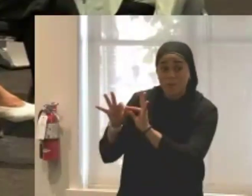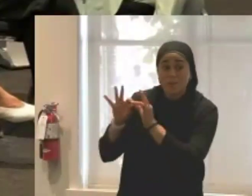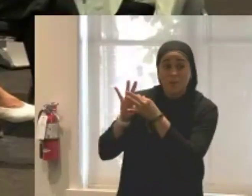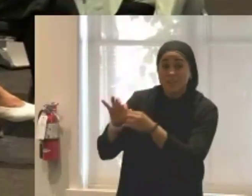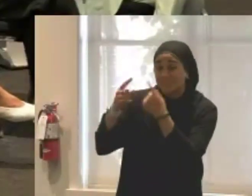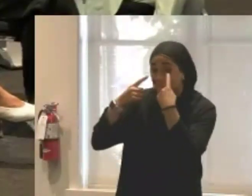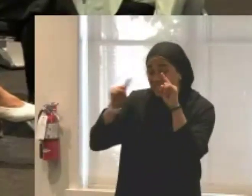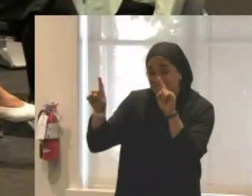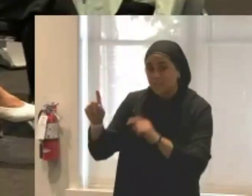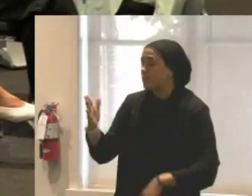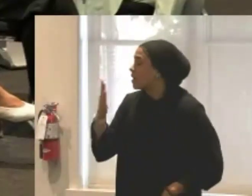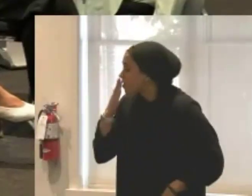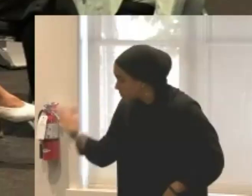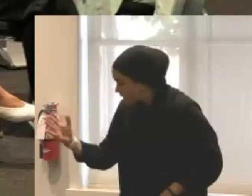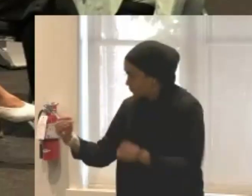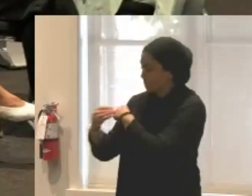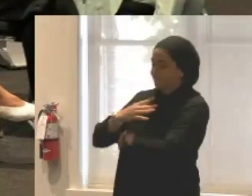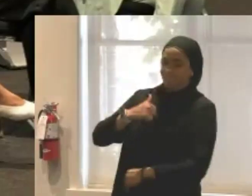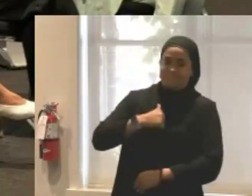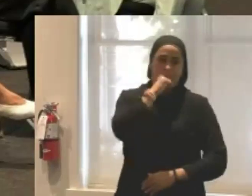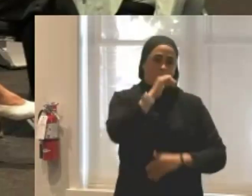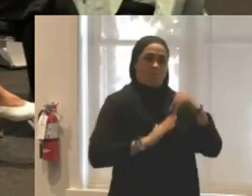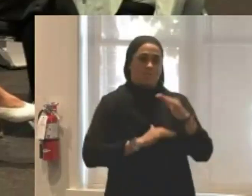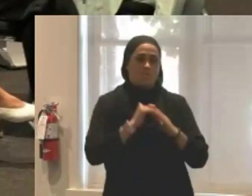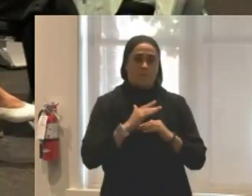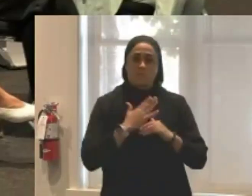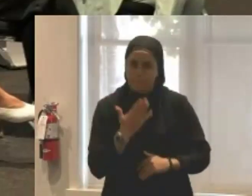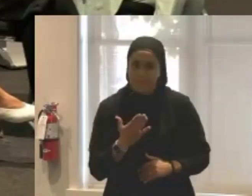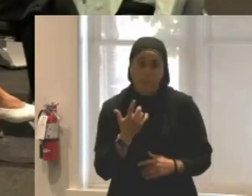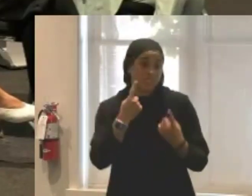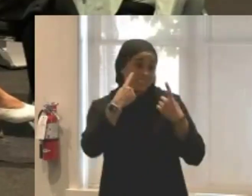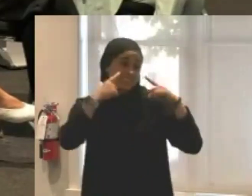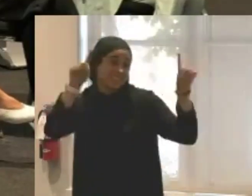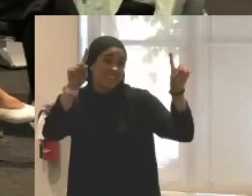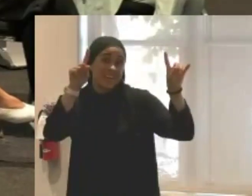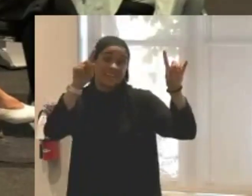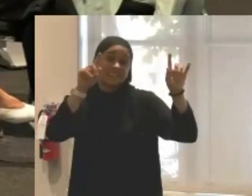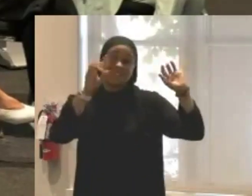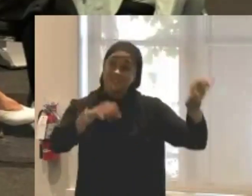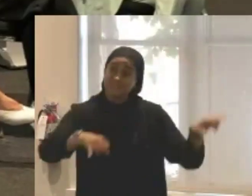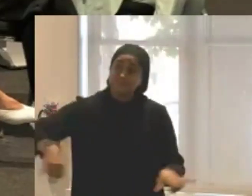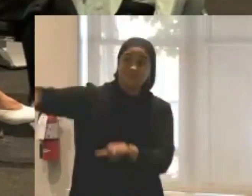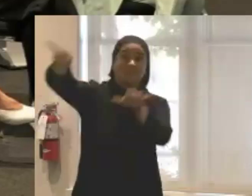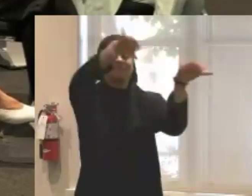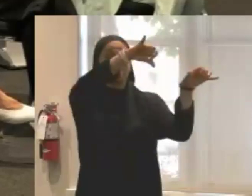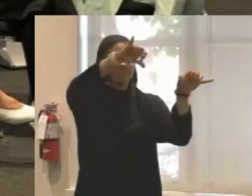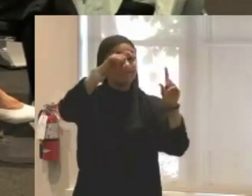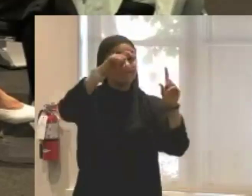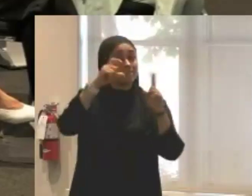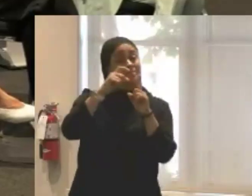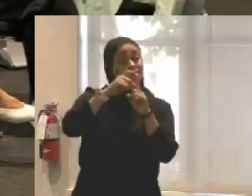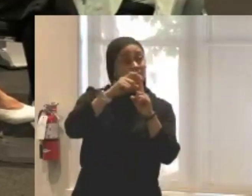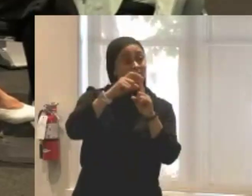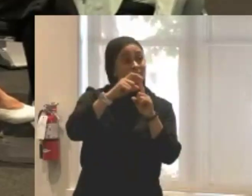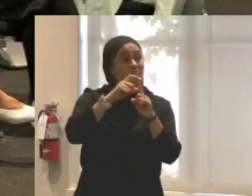uncomfortable, that success is not always, not all projects always have a success, and we are here today